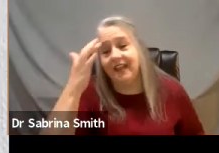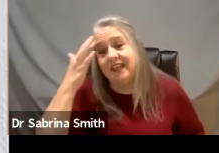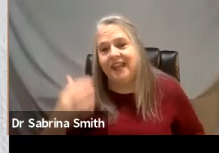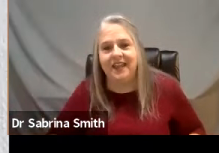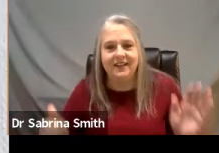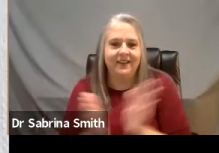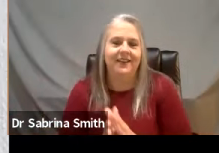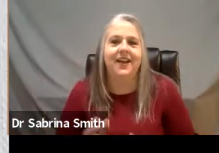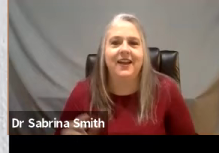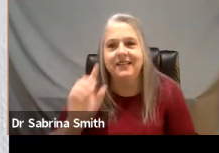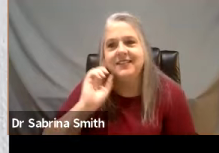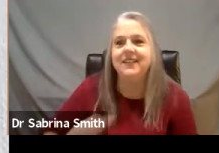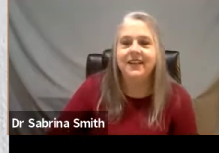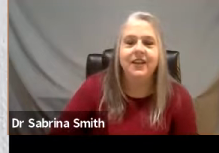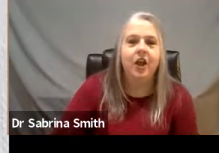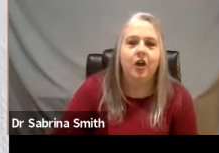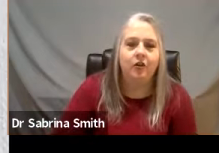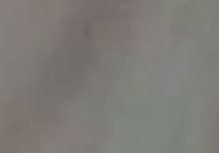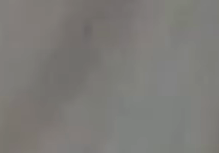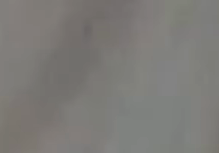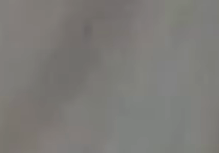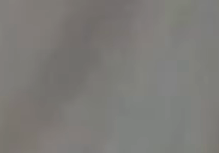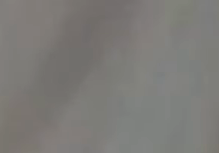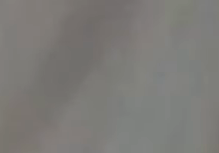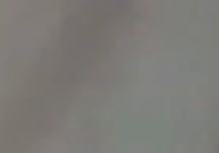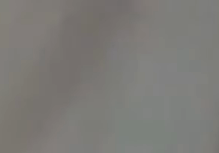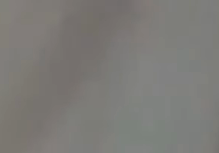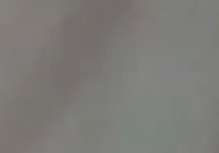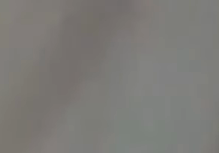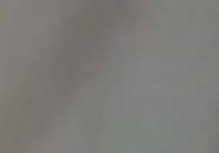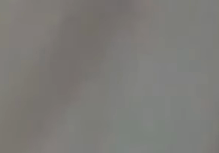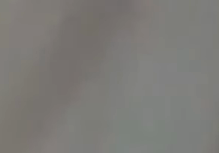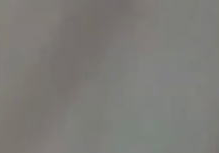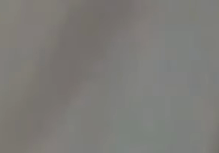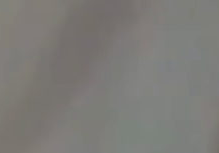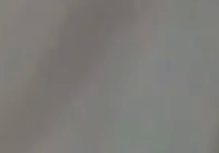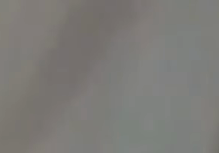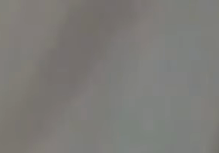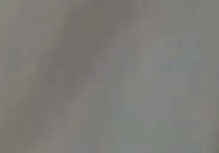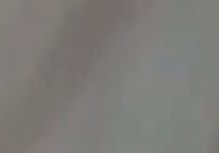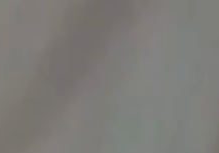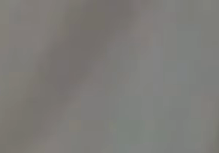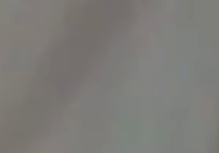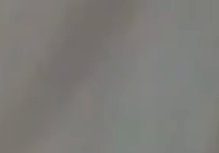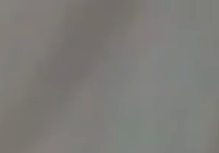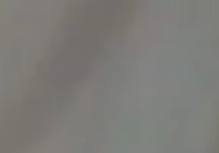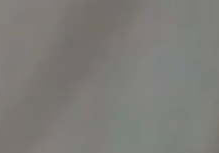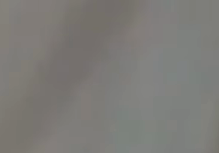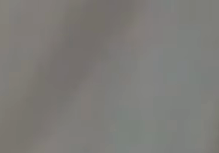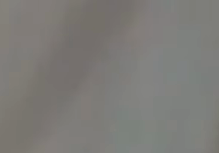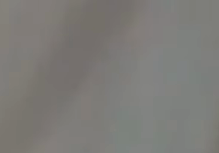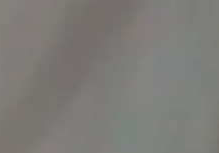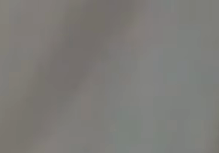Hi again, guys. All right, so let's get this